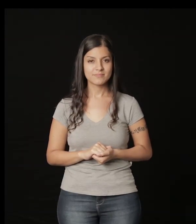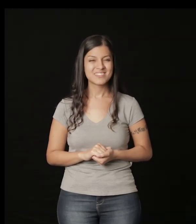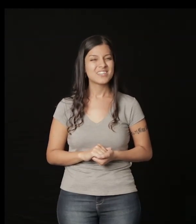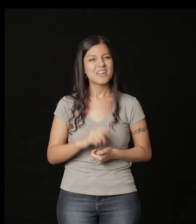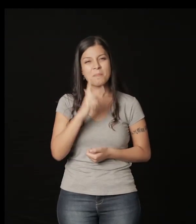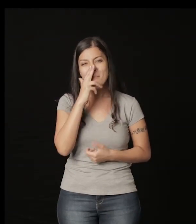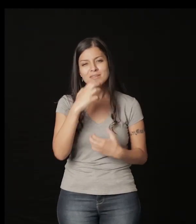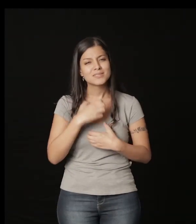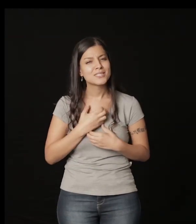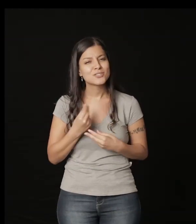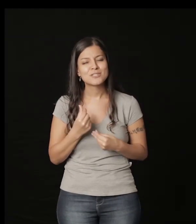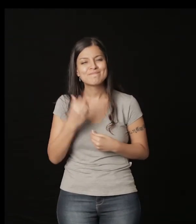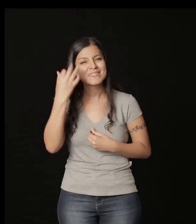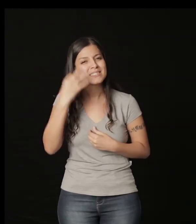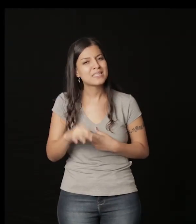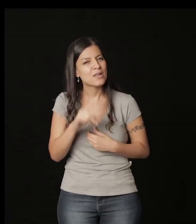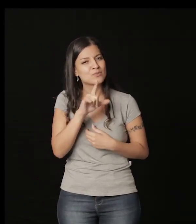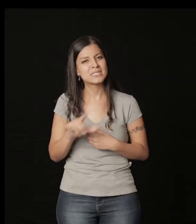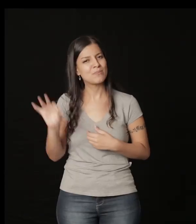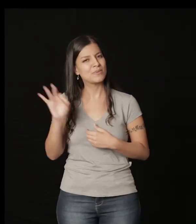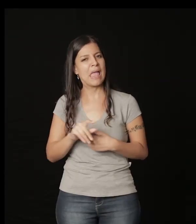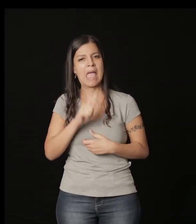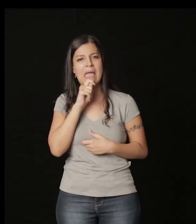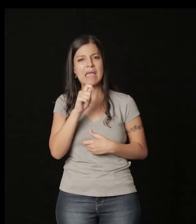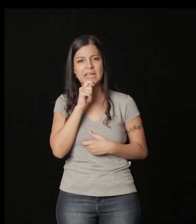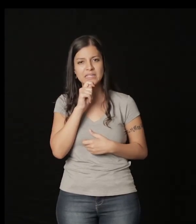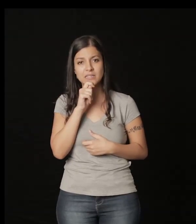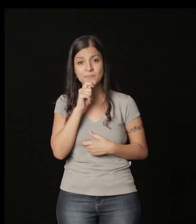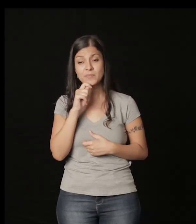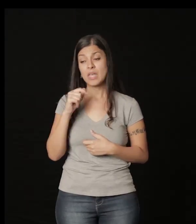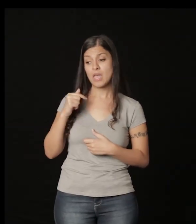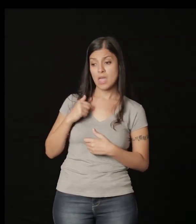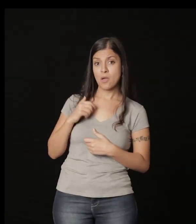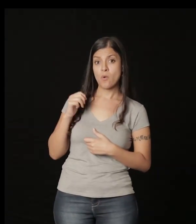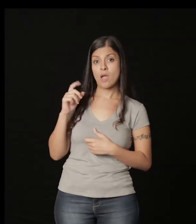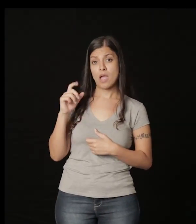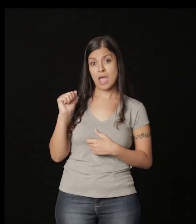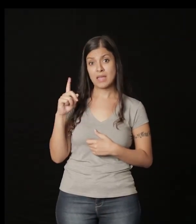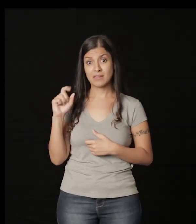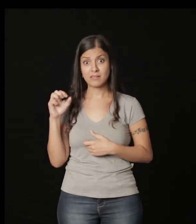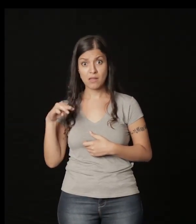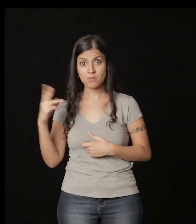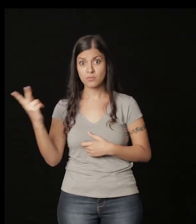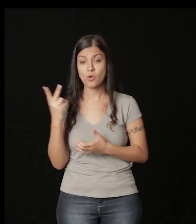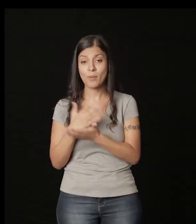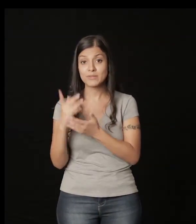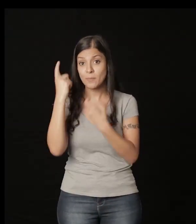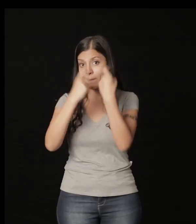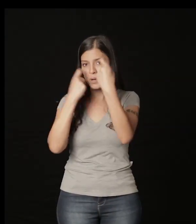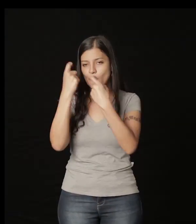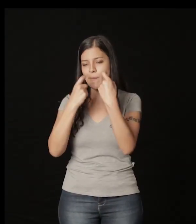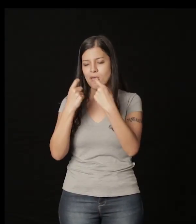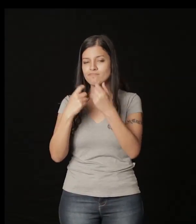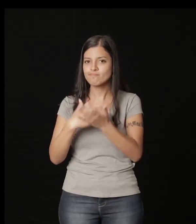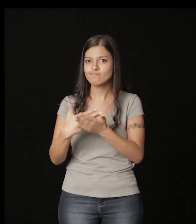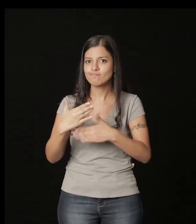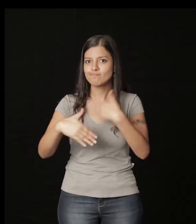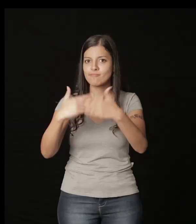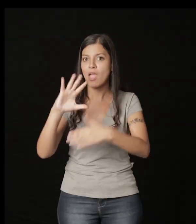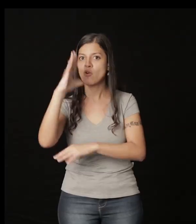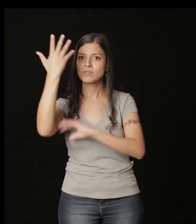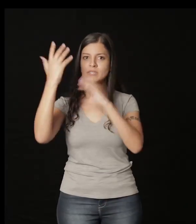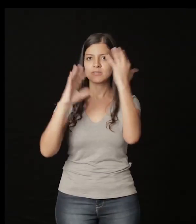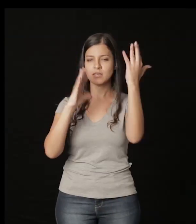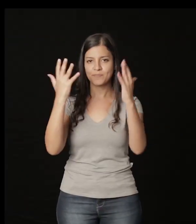you know, a lot of things happened for us as we started to kind of worry about the photographic process.